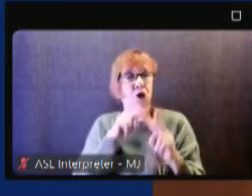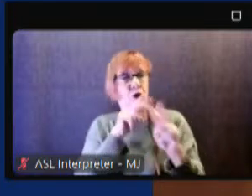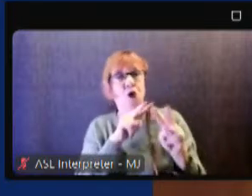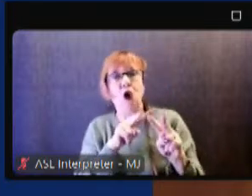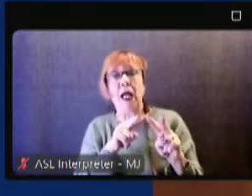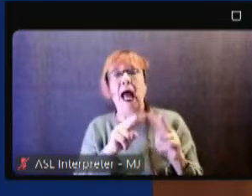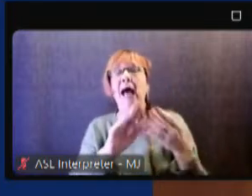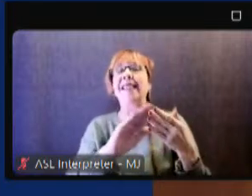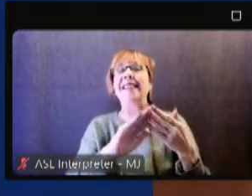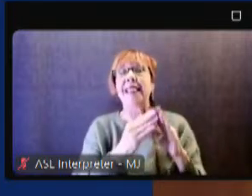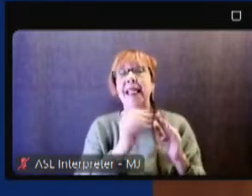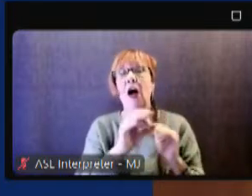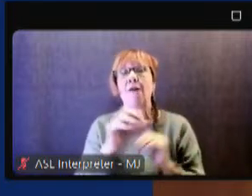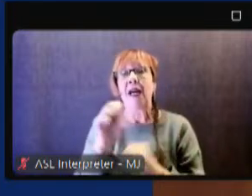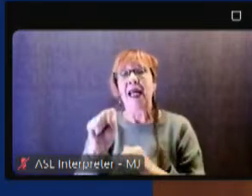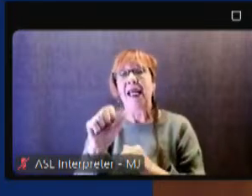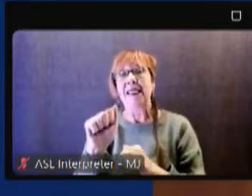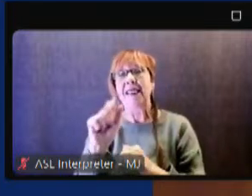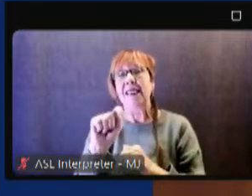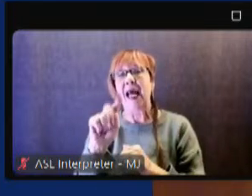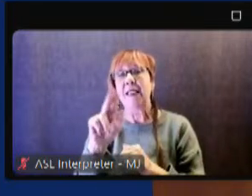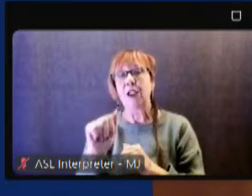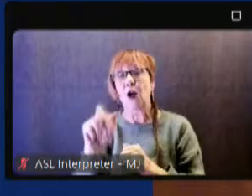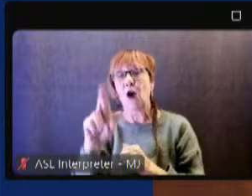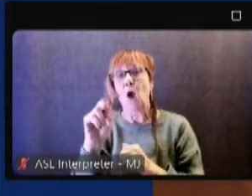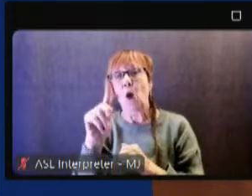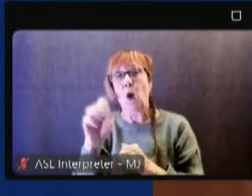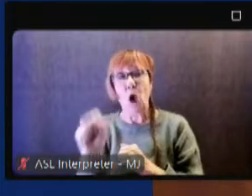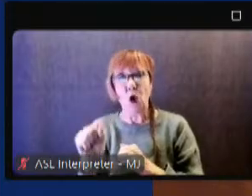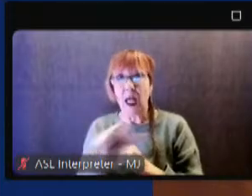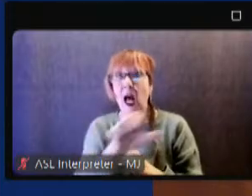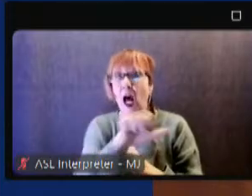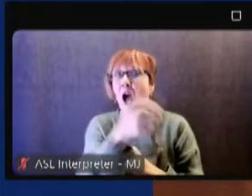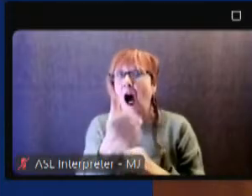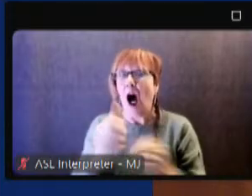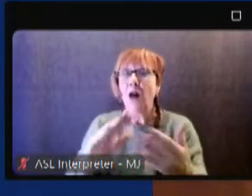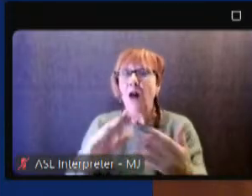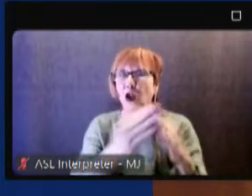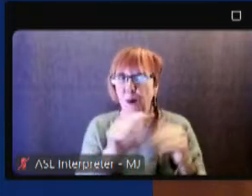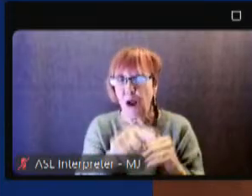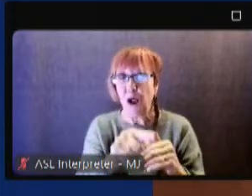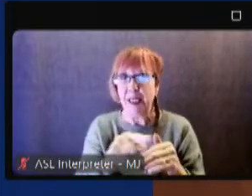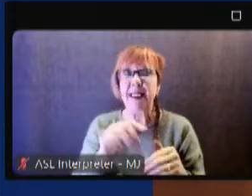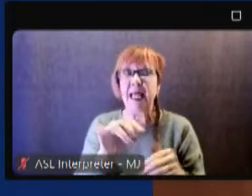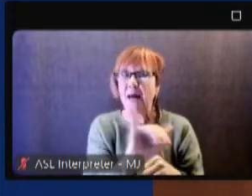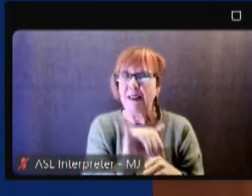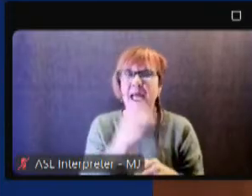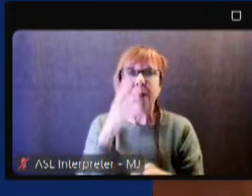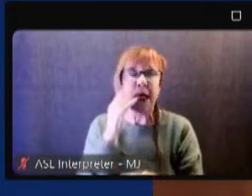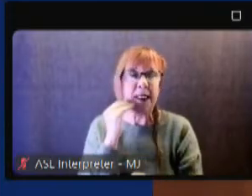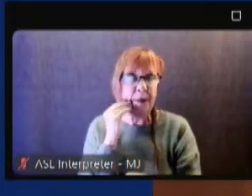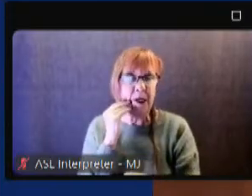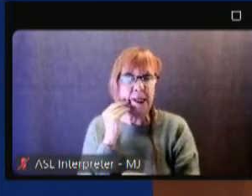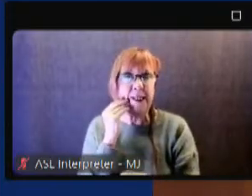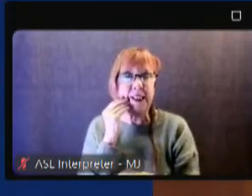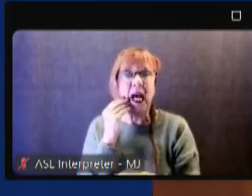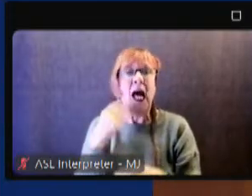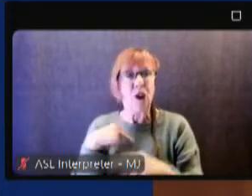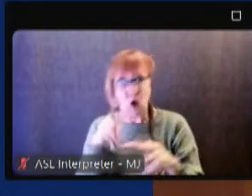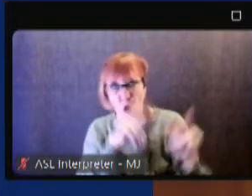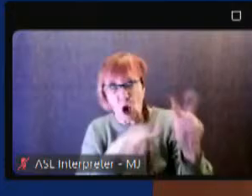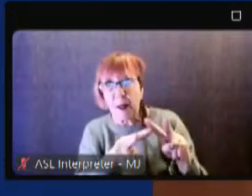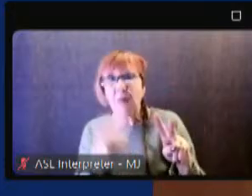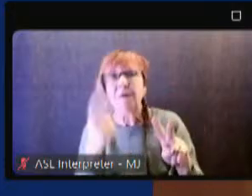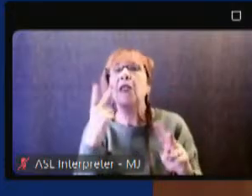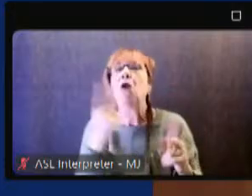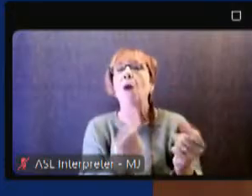faced similar recovery efforts. We need to remove the financial bureaucratic barriers that so many